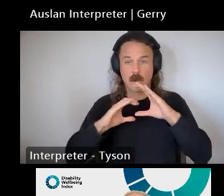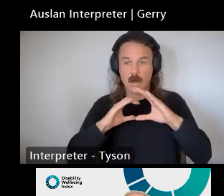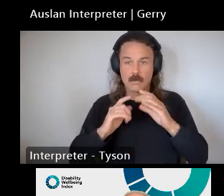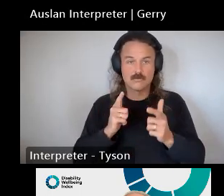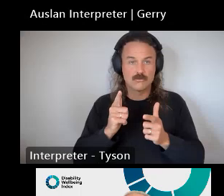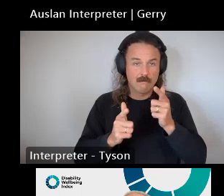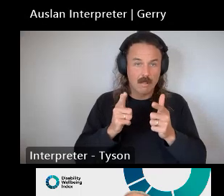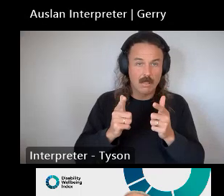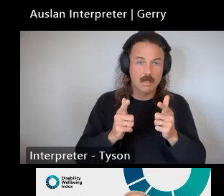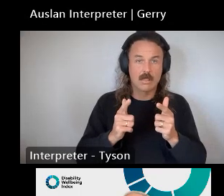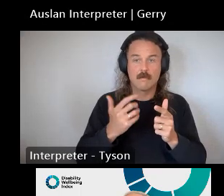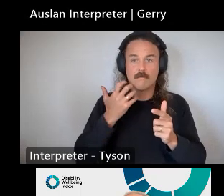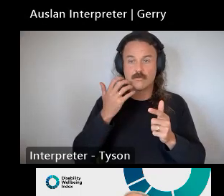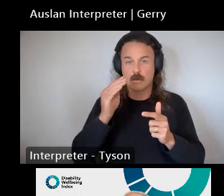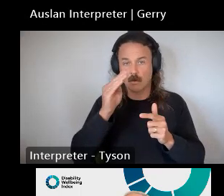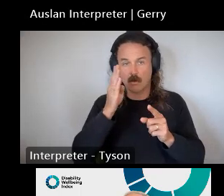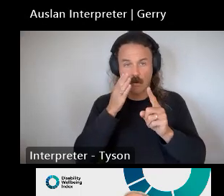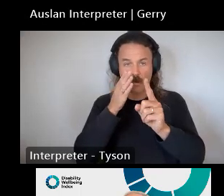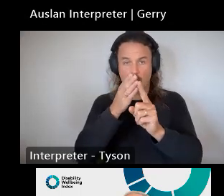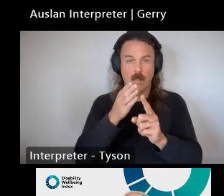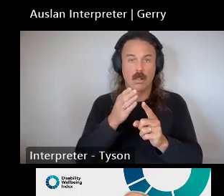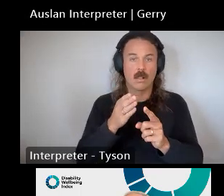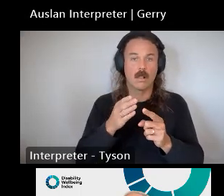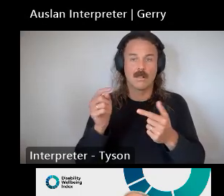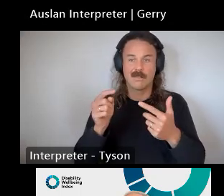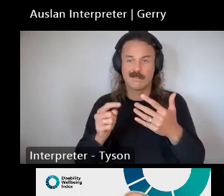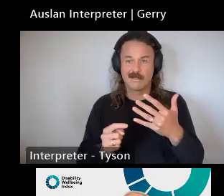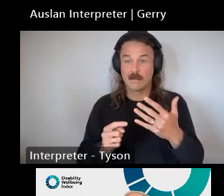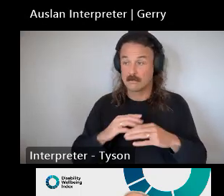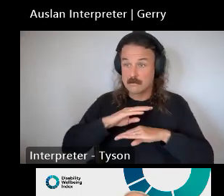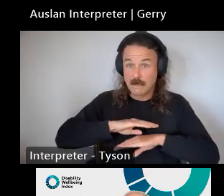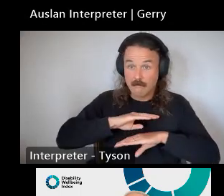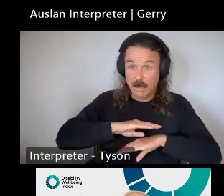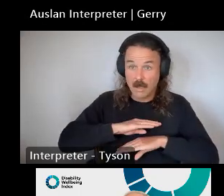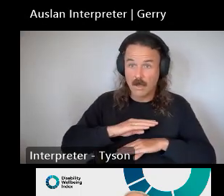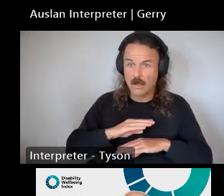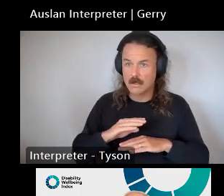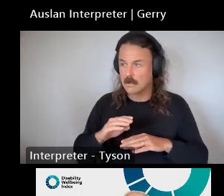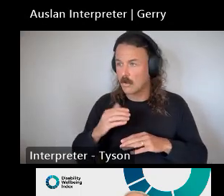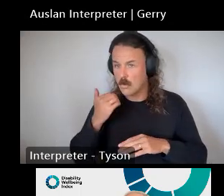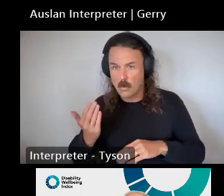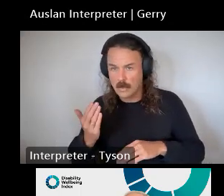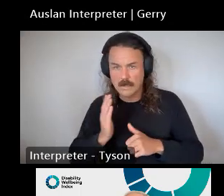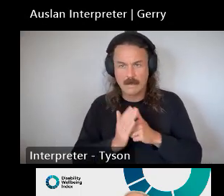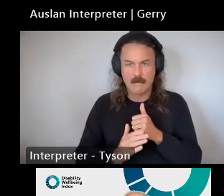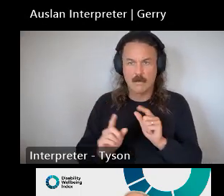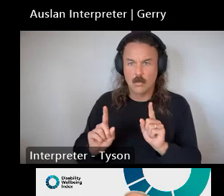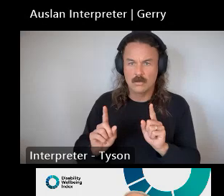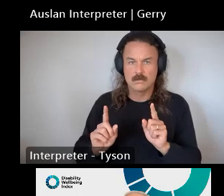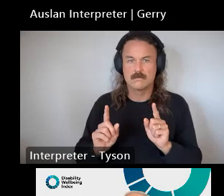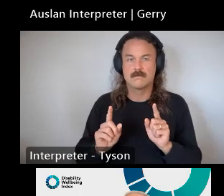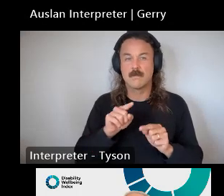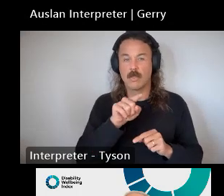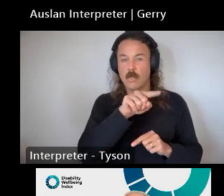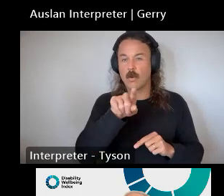interaction, etc., etc. There are also some of the well-being domains in which we initially